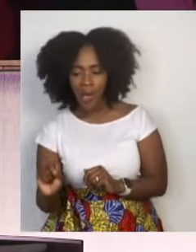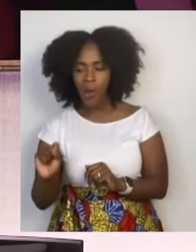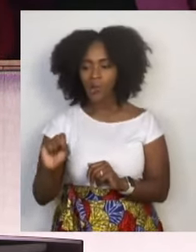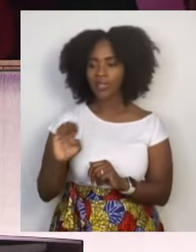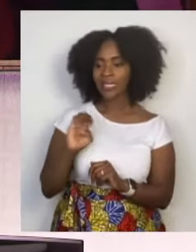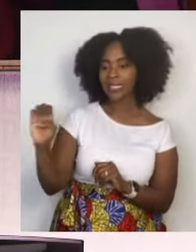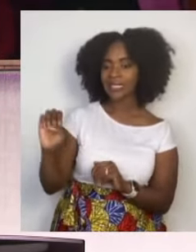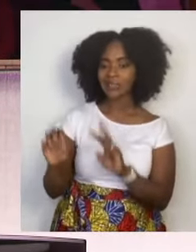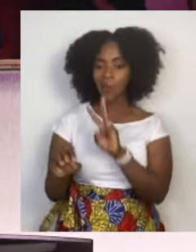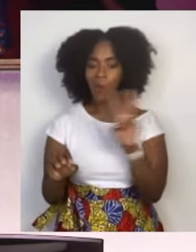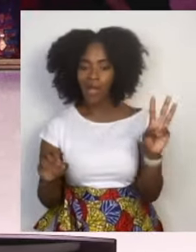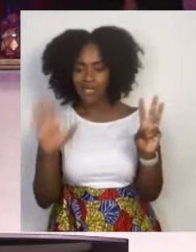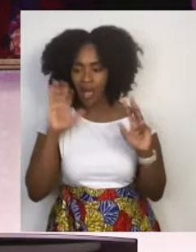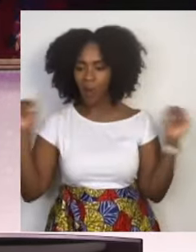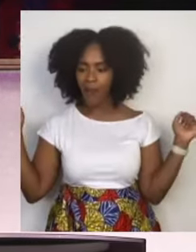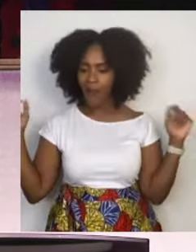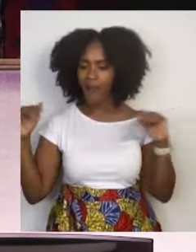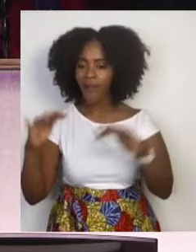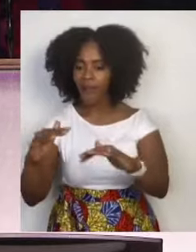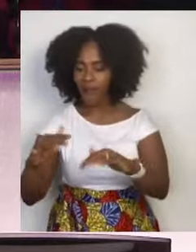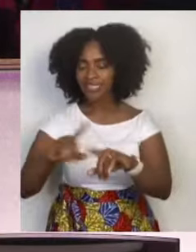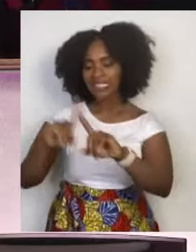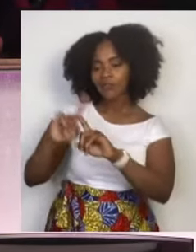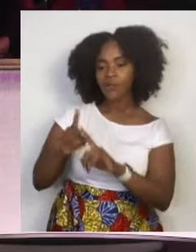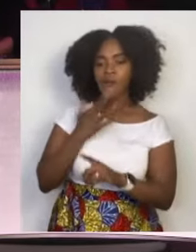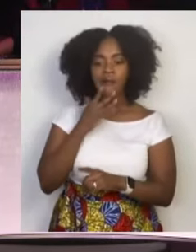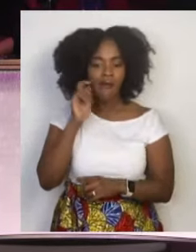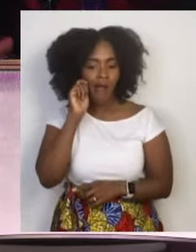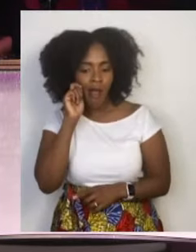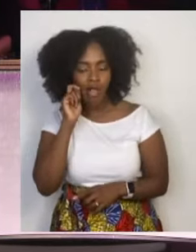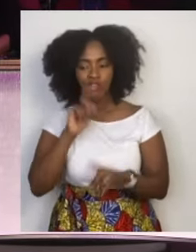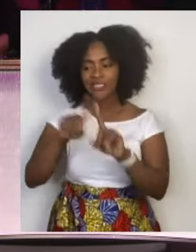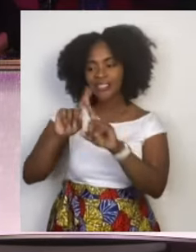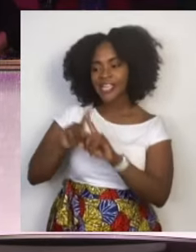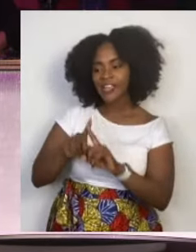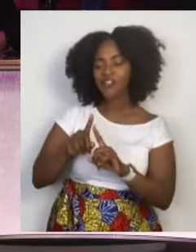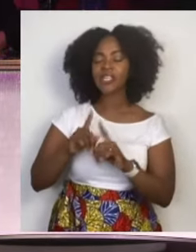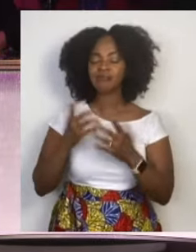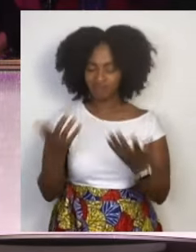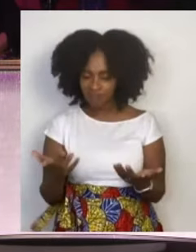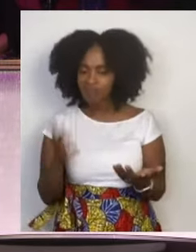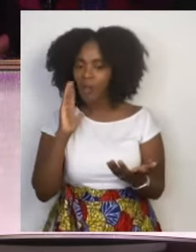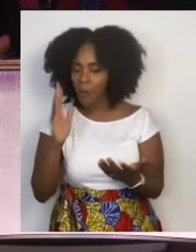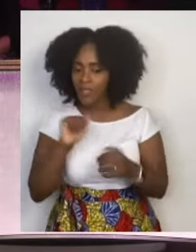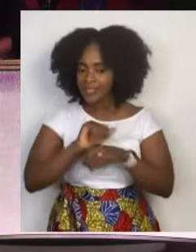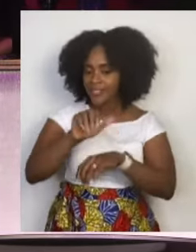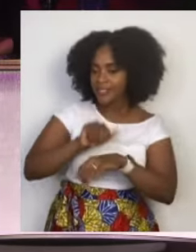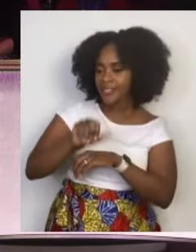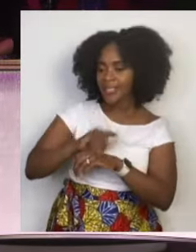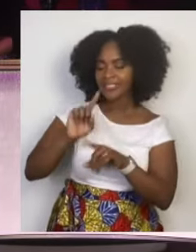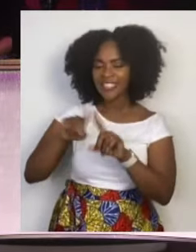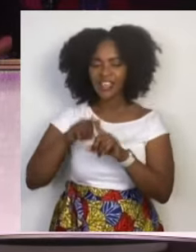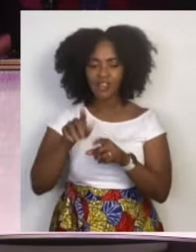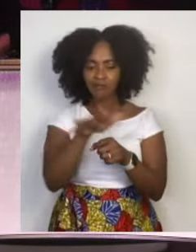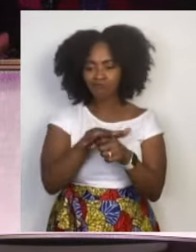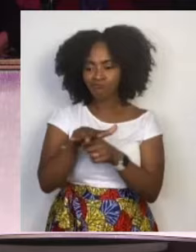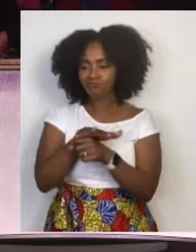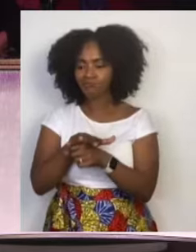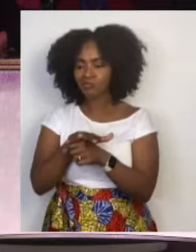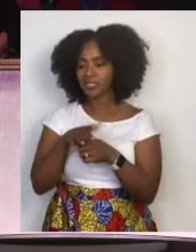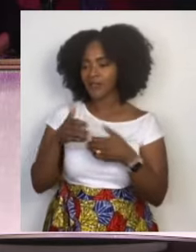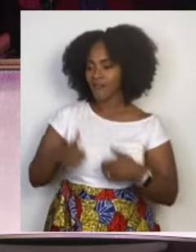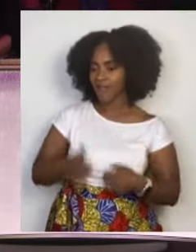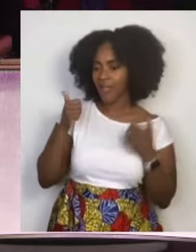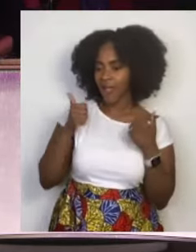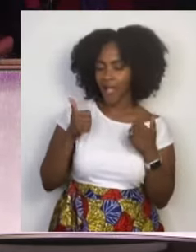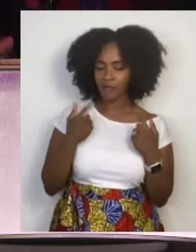different colors and different complexions from different walks of life. And we're watching God do just that. I